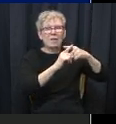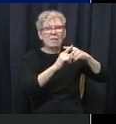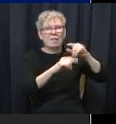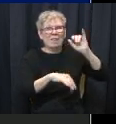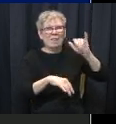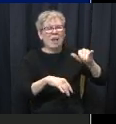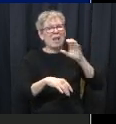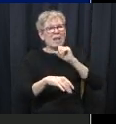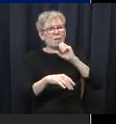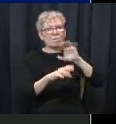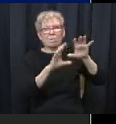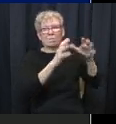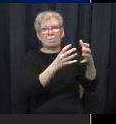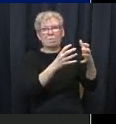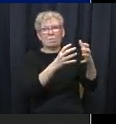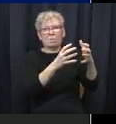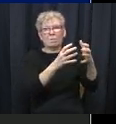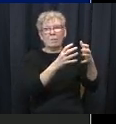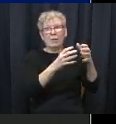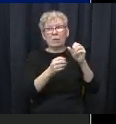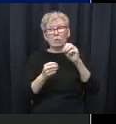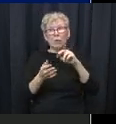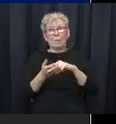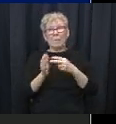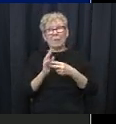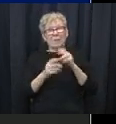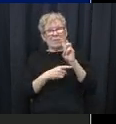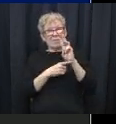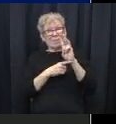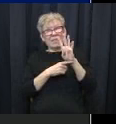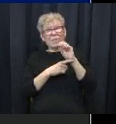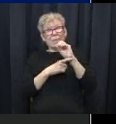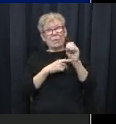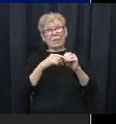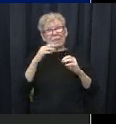our goal of vaccinating 70% of 70-year-olds by